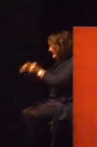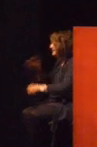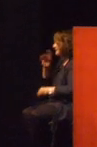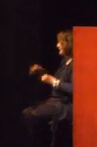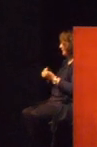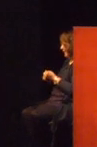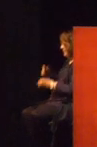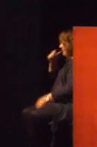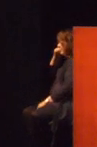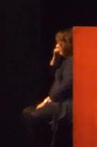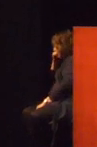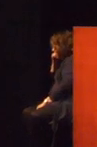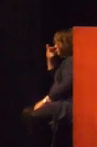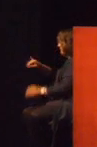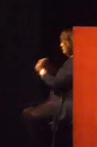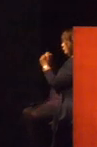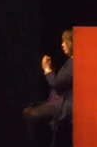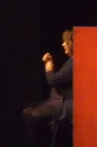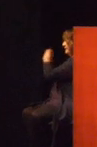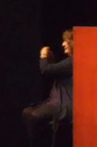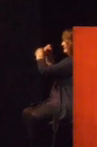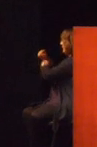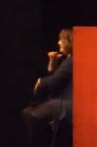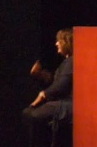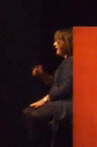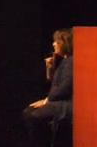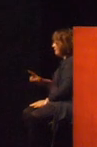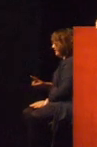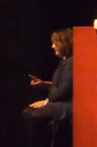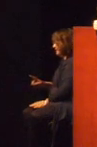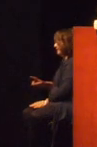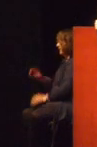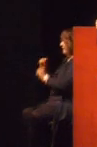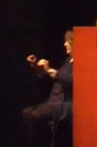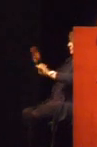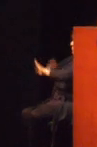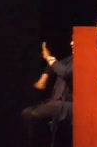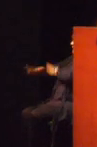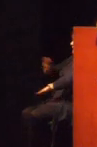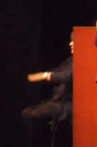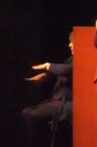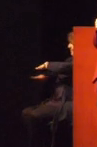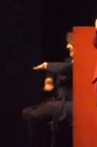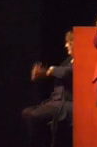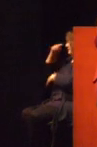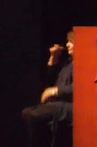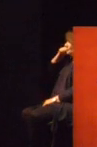fact that race is socially constructed. It's not real. There's no biological basis for race. In